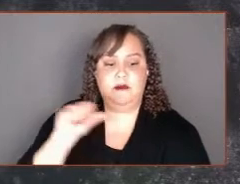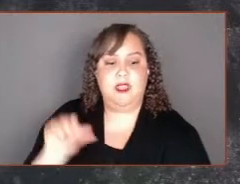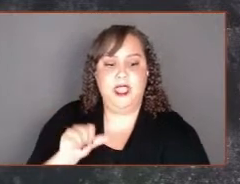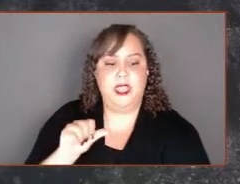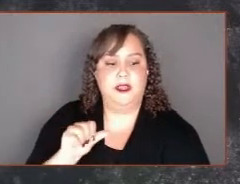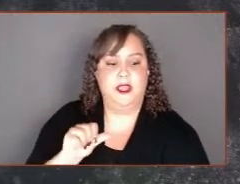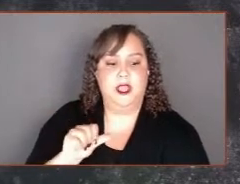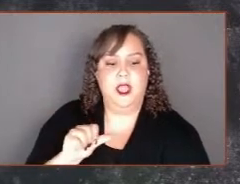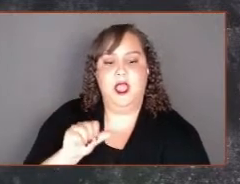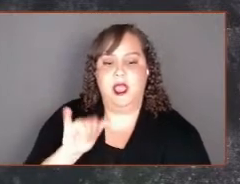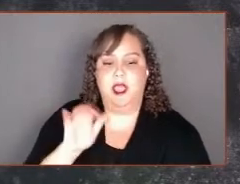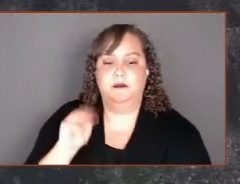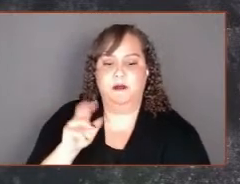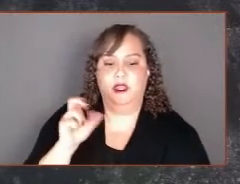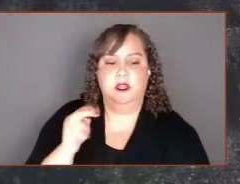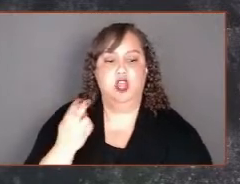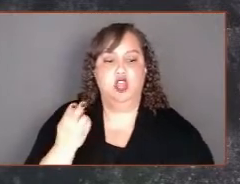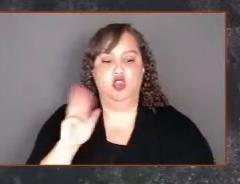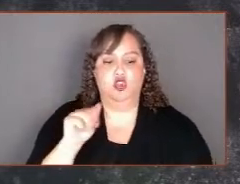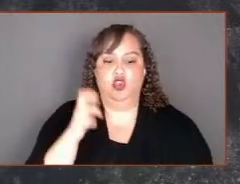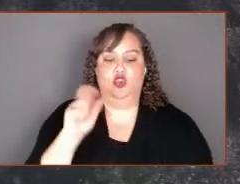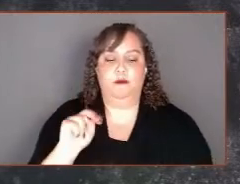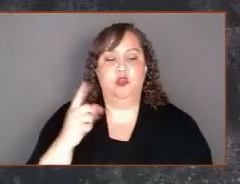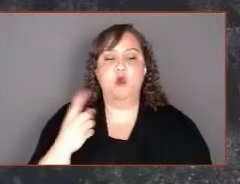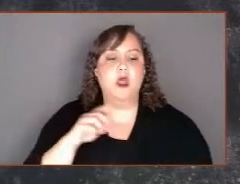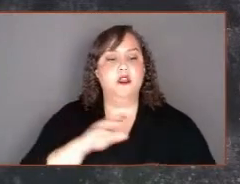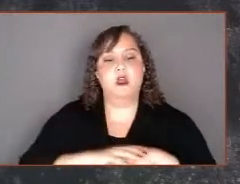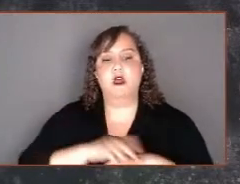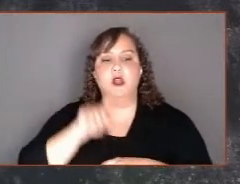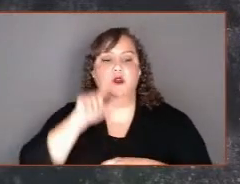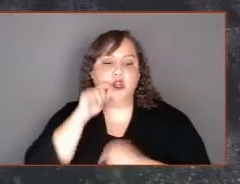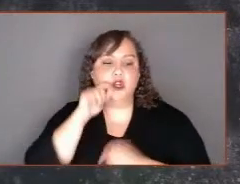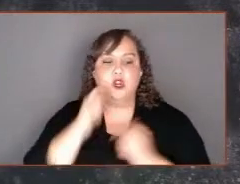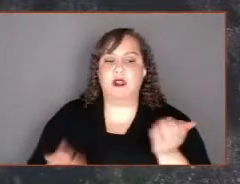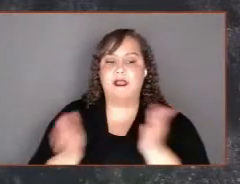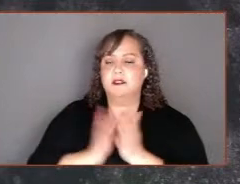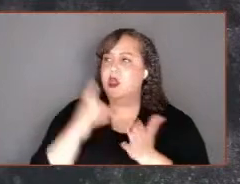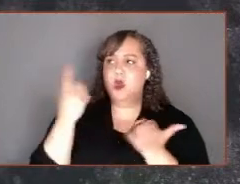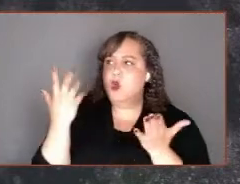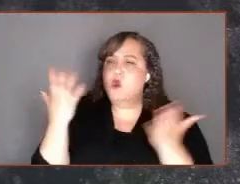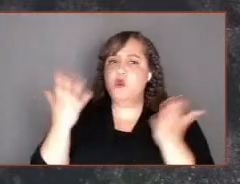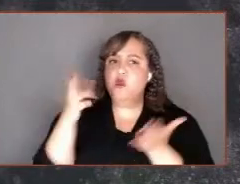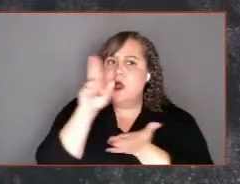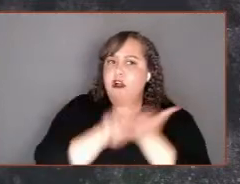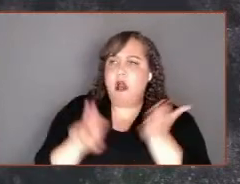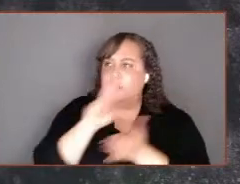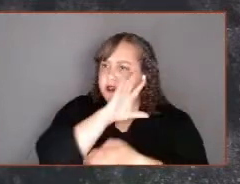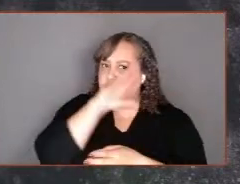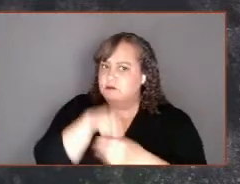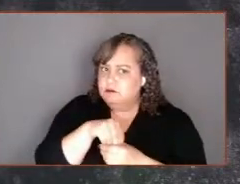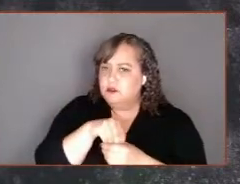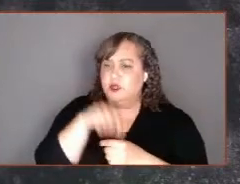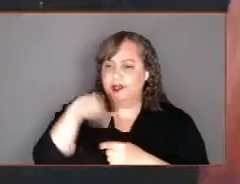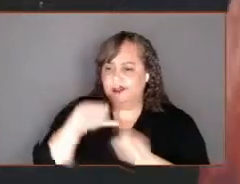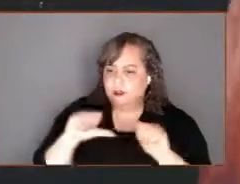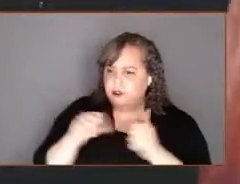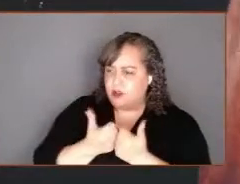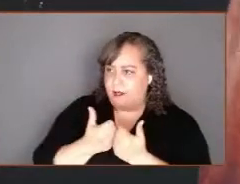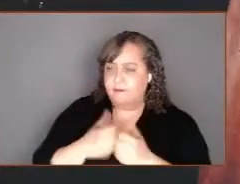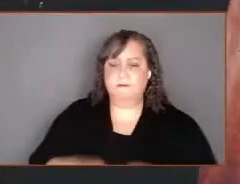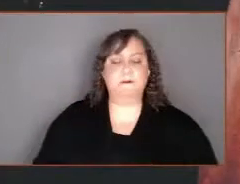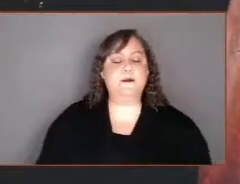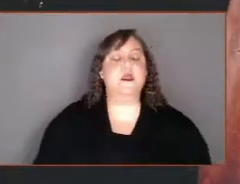@IMainHuman1 on Twitter, and they're asking, what are the colleges that are participating in the challenge? Okay, let's see.